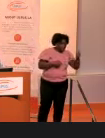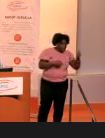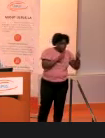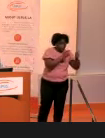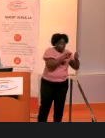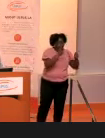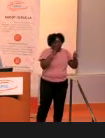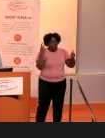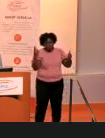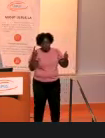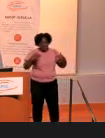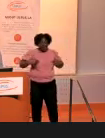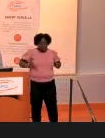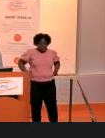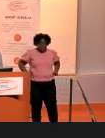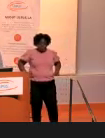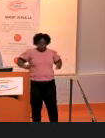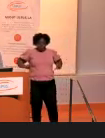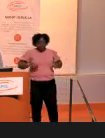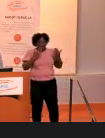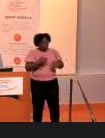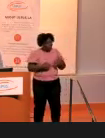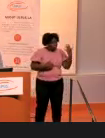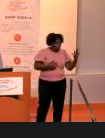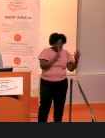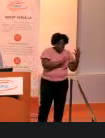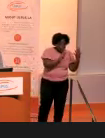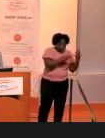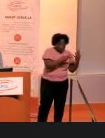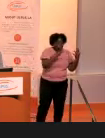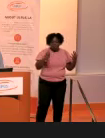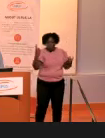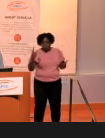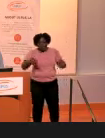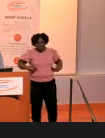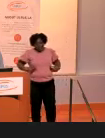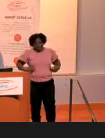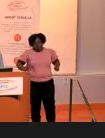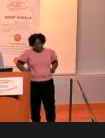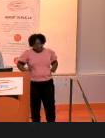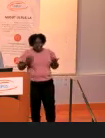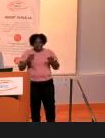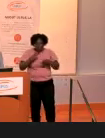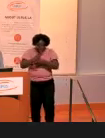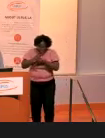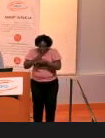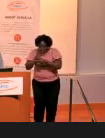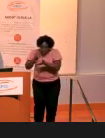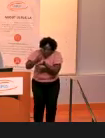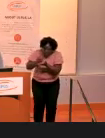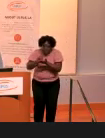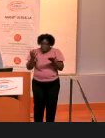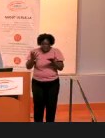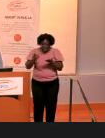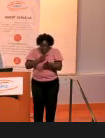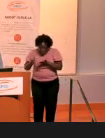get kidney inflammation, unfortunately, will not respond to therapy and need to start dialysis and consider transplant.